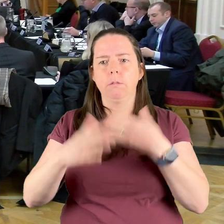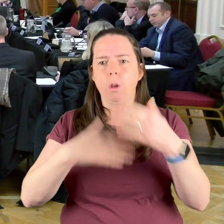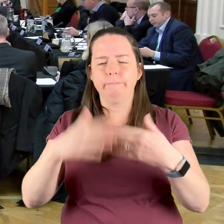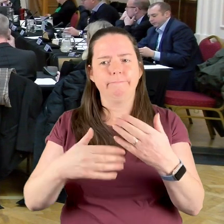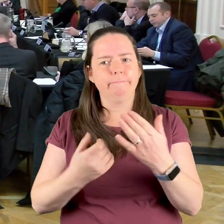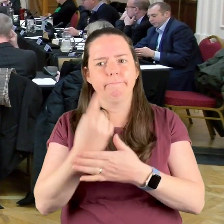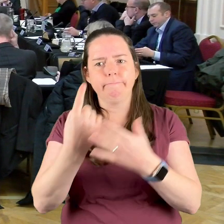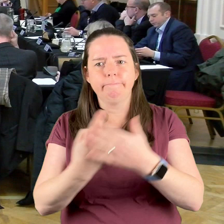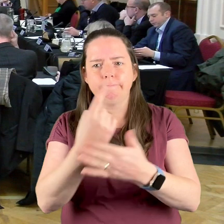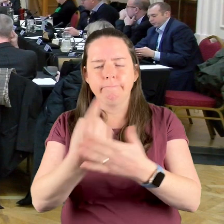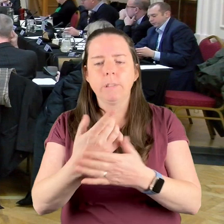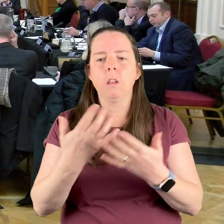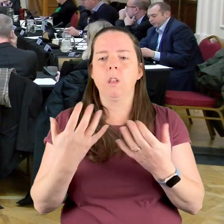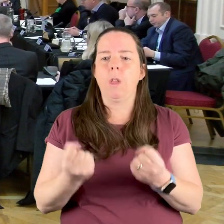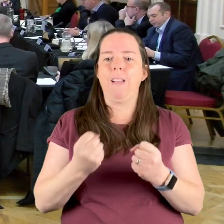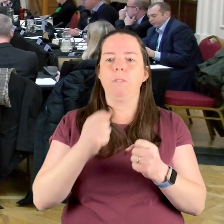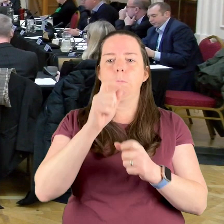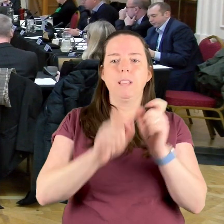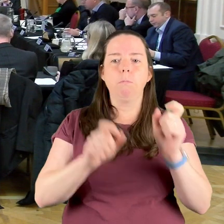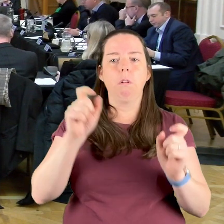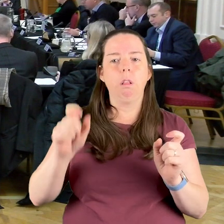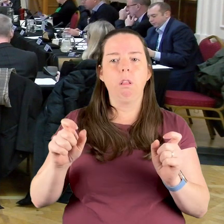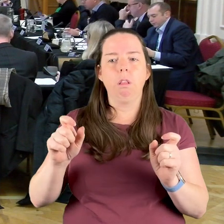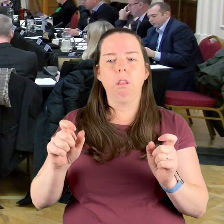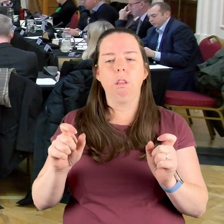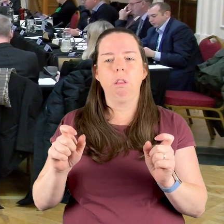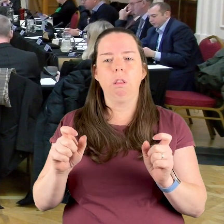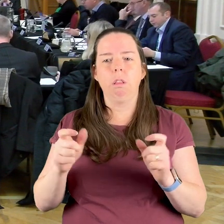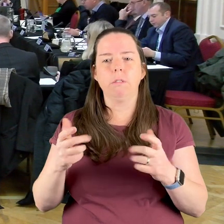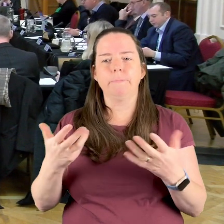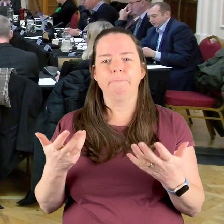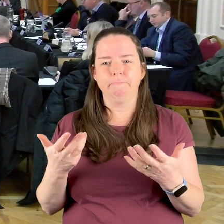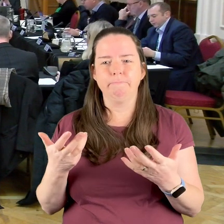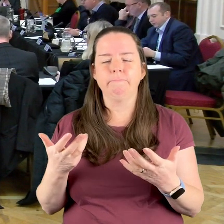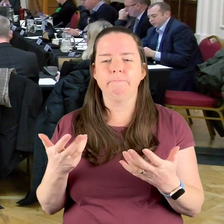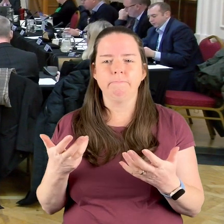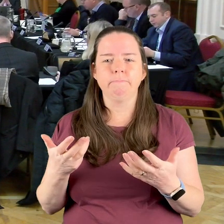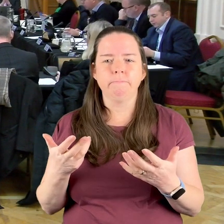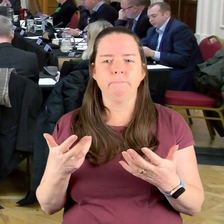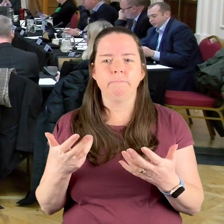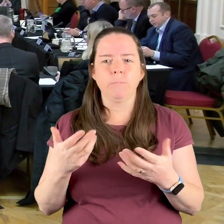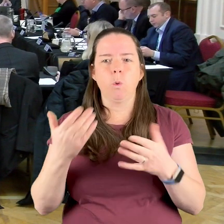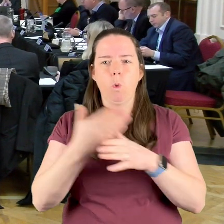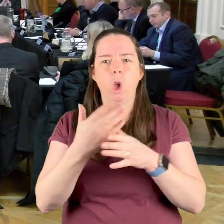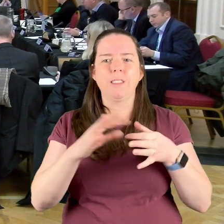moment? Because obviously, people, you have this kind of